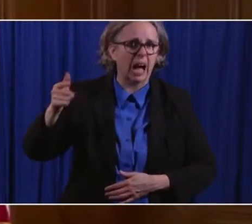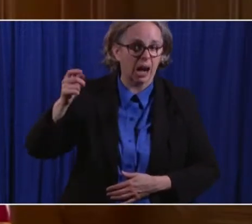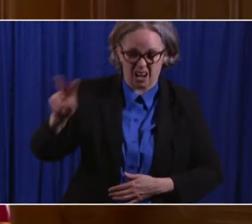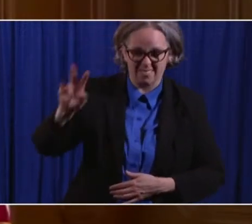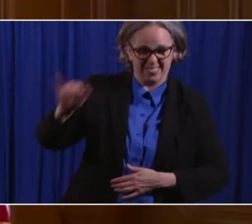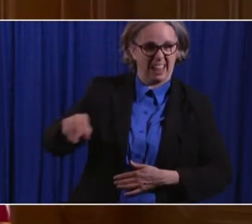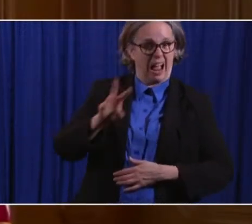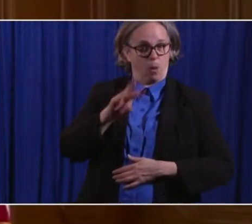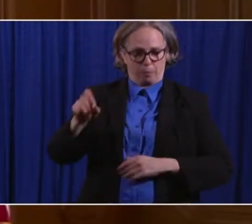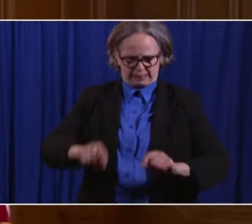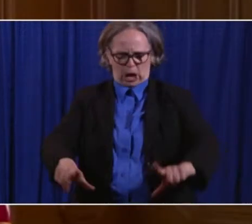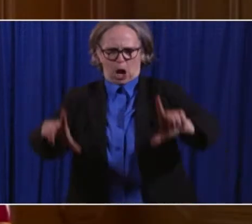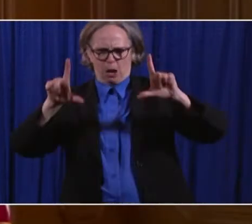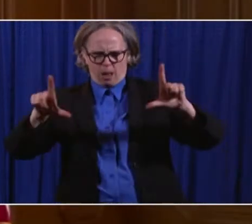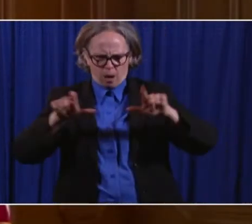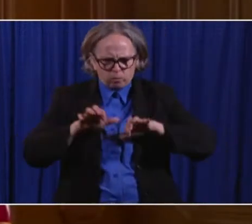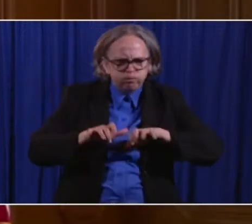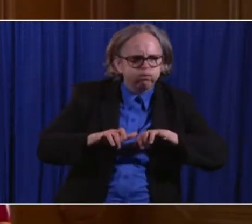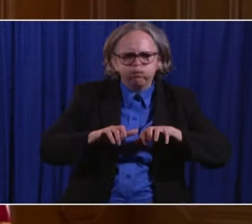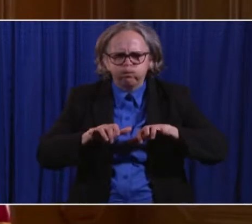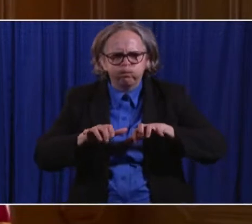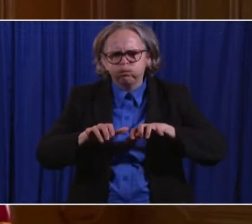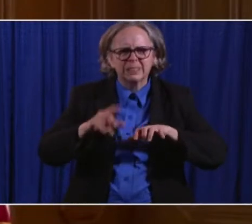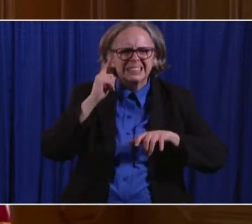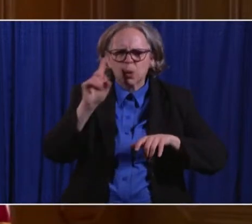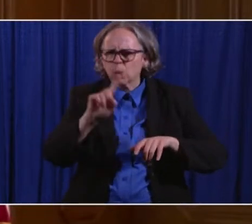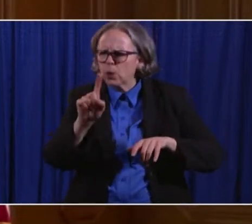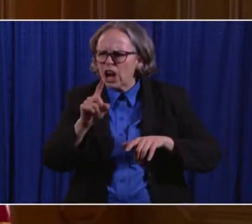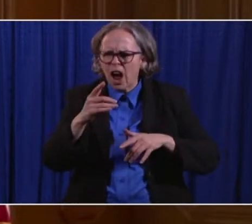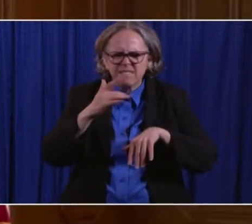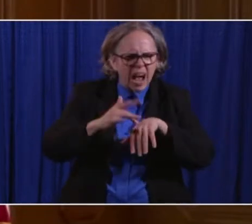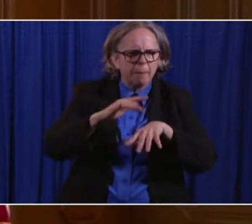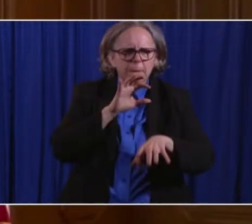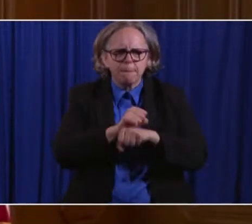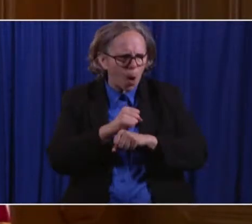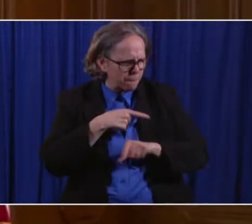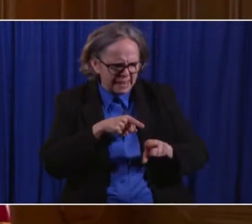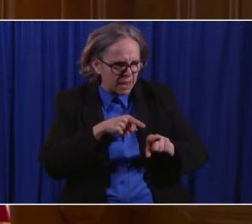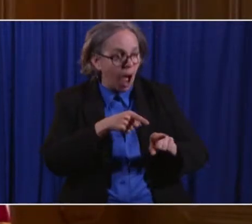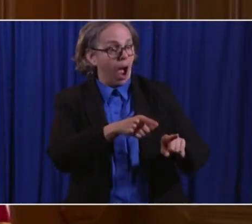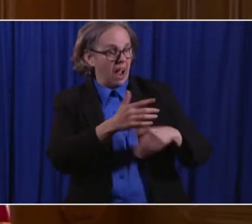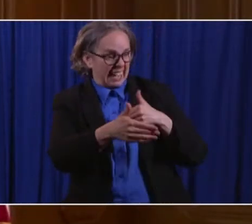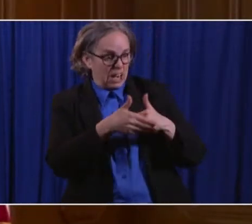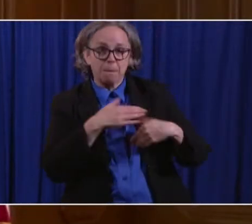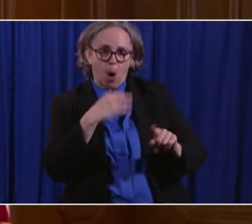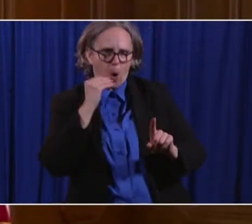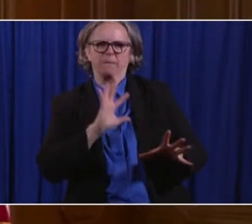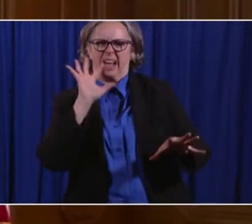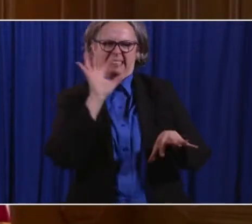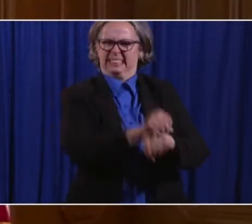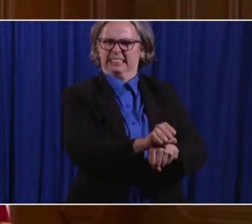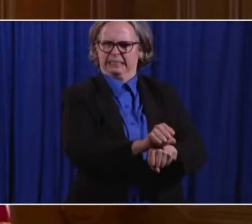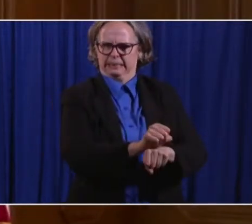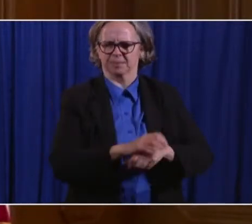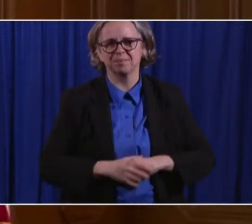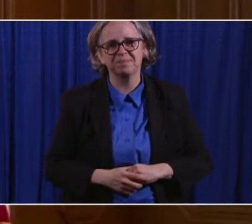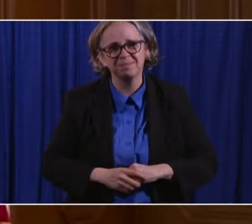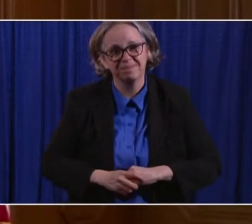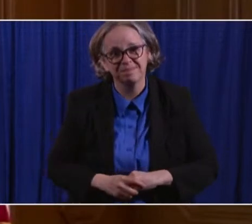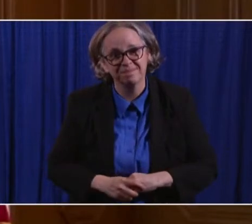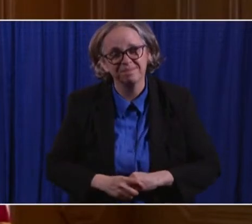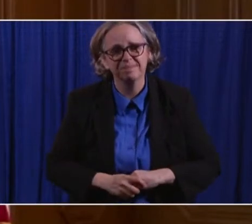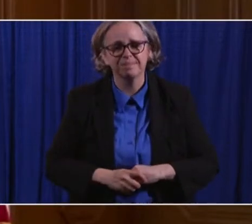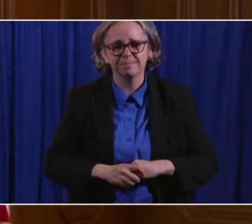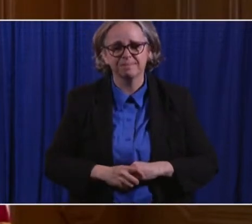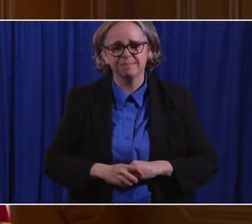gettheshot.coronavirus.ohio.gov to look for open appointments at other mass vaccination clinics or at one of Ohio's 1,300 local providers. You